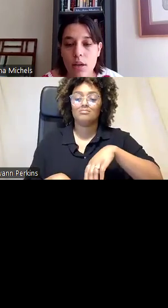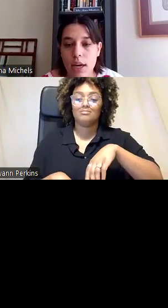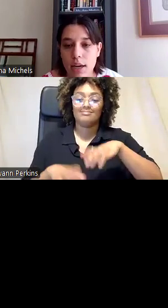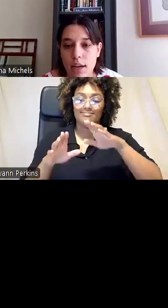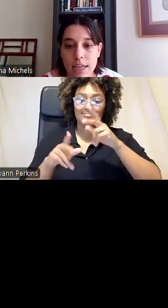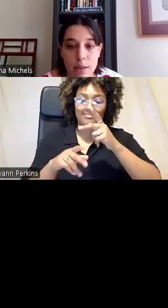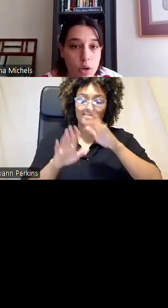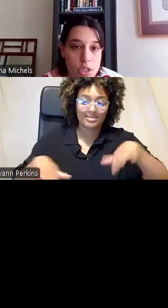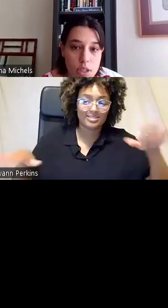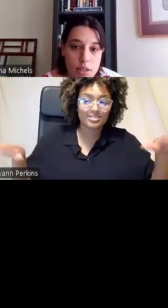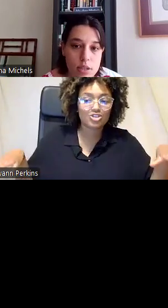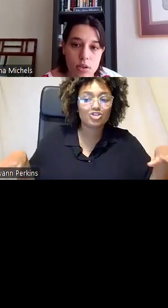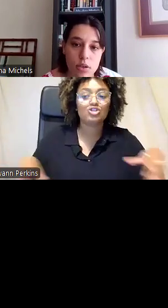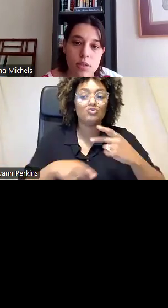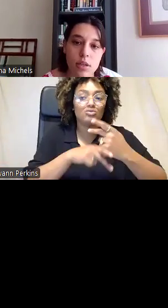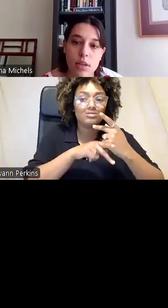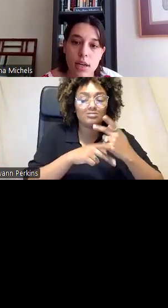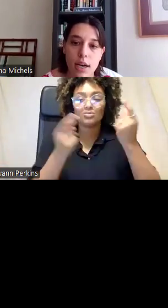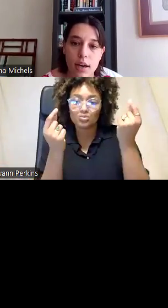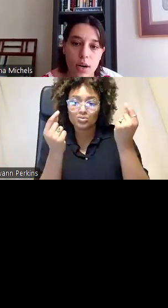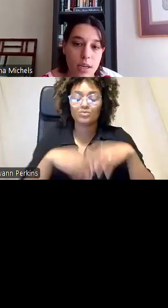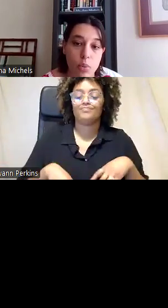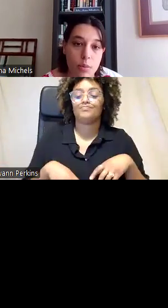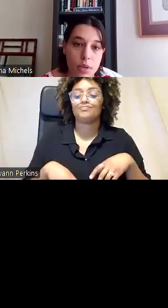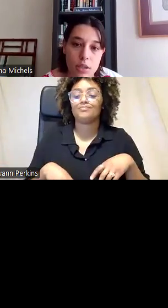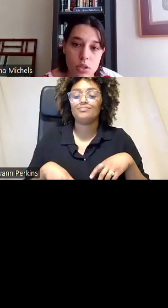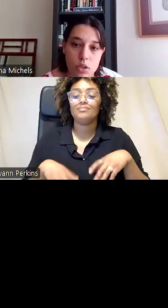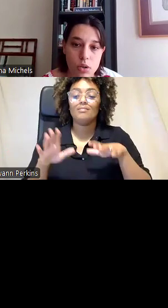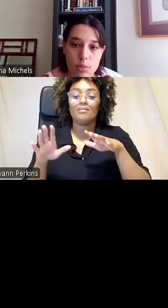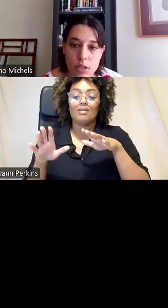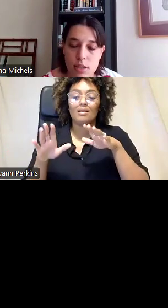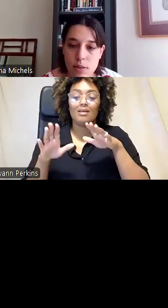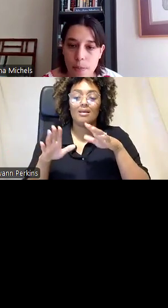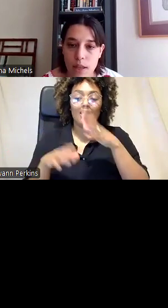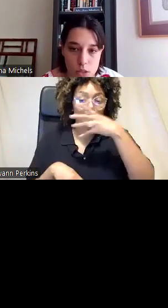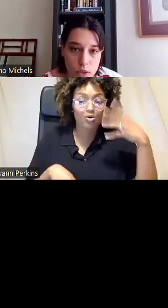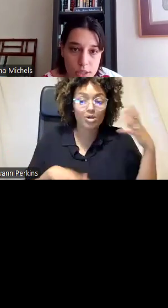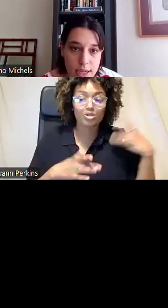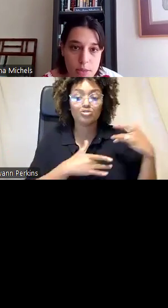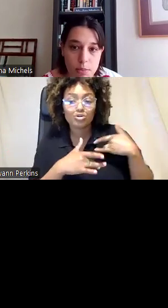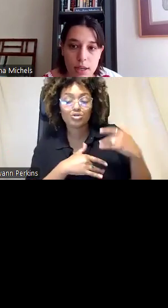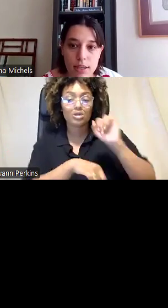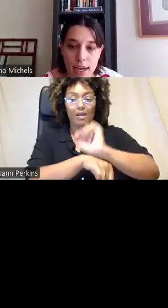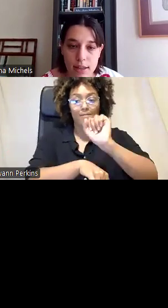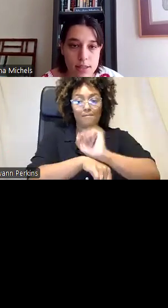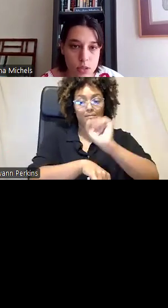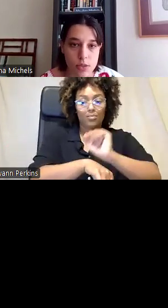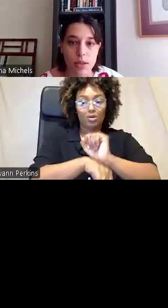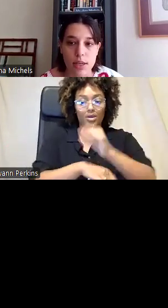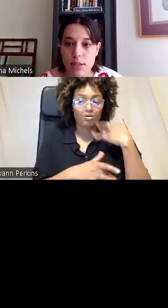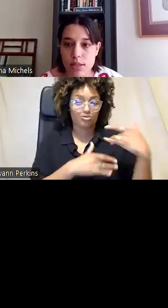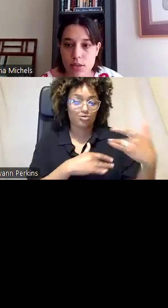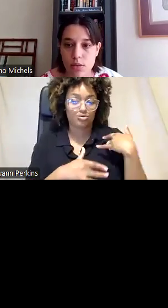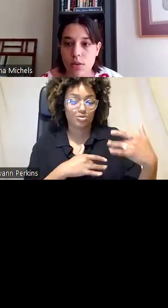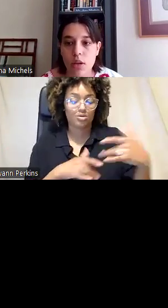ongoing, any immigration concerns, or any employment concerns or options. This is a really good time to plug SALI, the Sexual